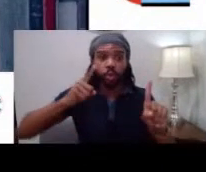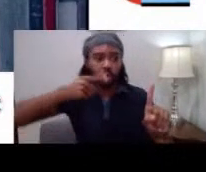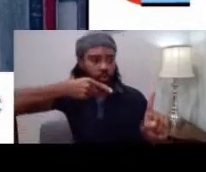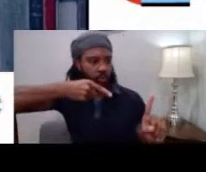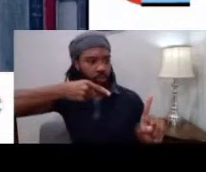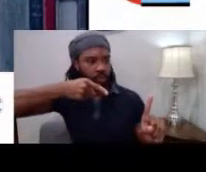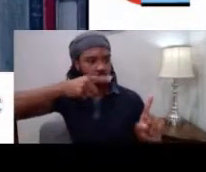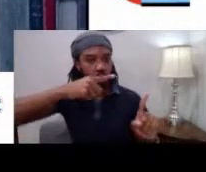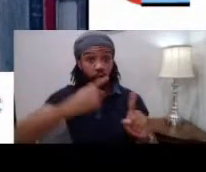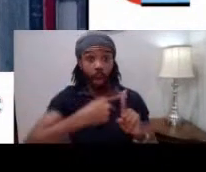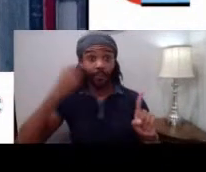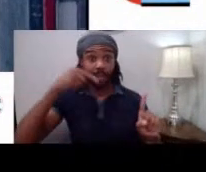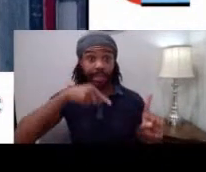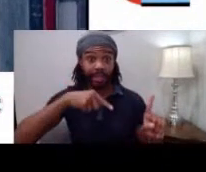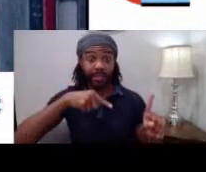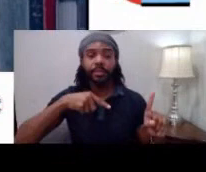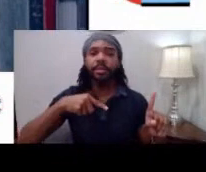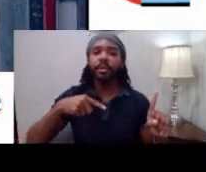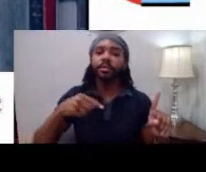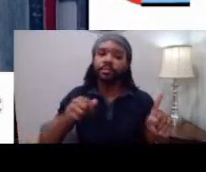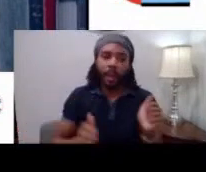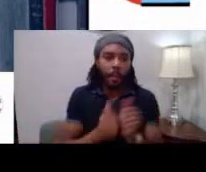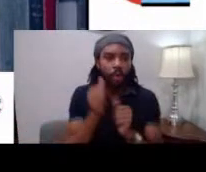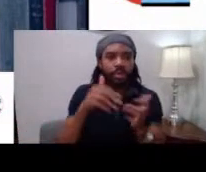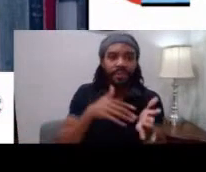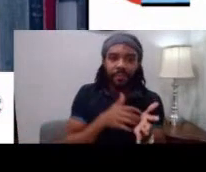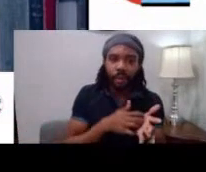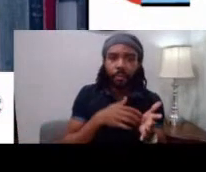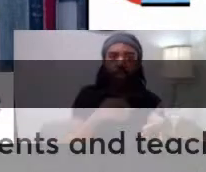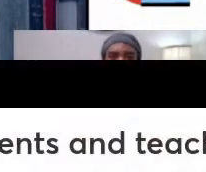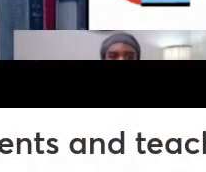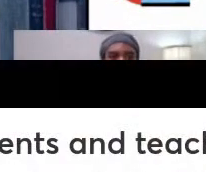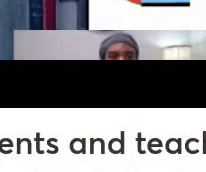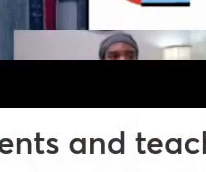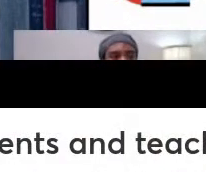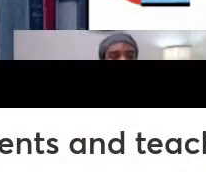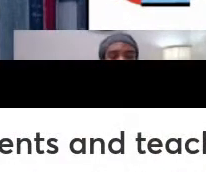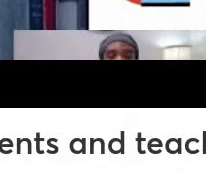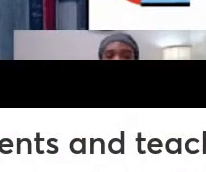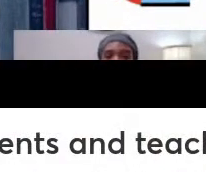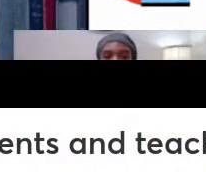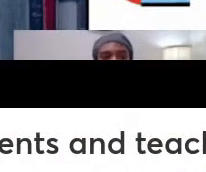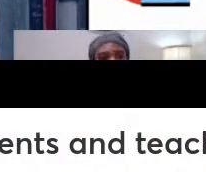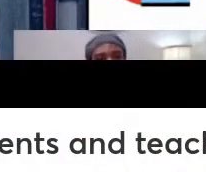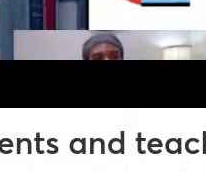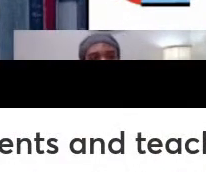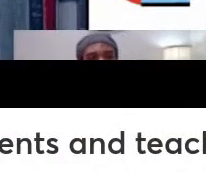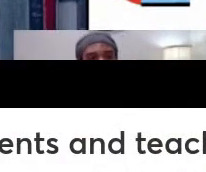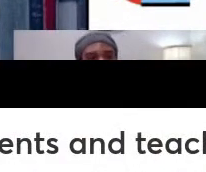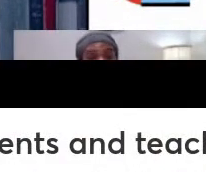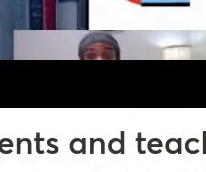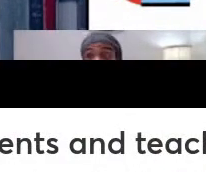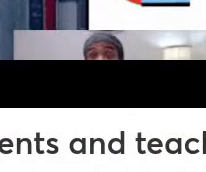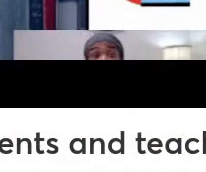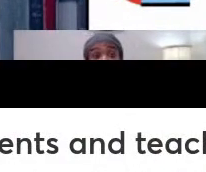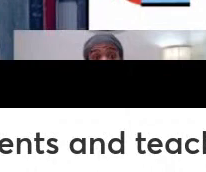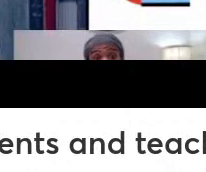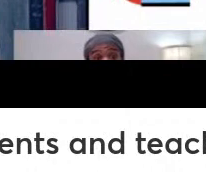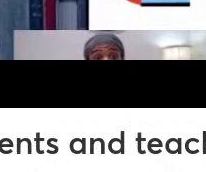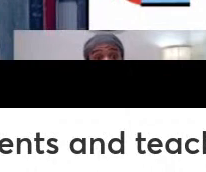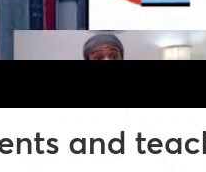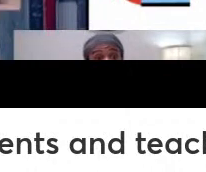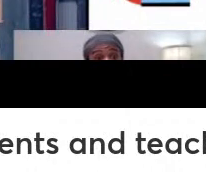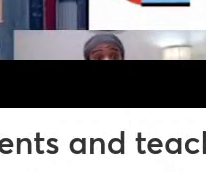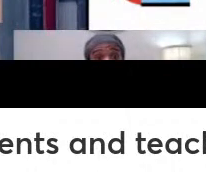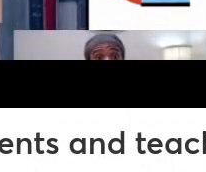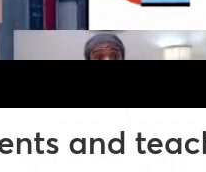political extremists are some of our most vulnerable. From the hateful legislation, like the Don't Say Gay bill in Florida, to